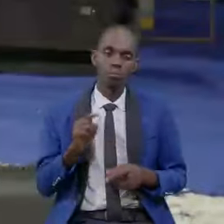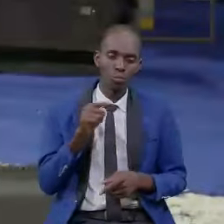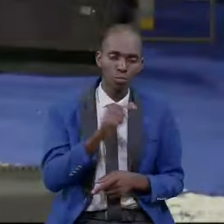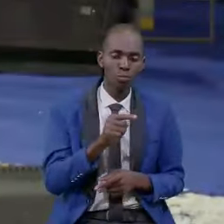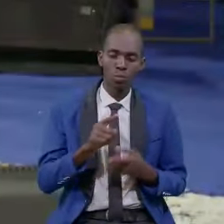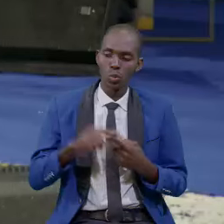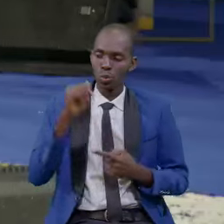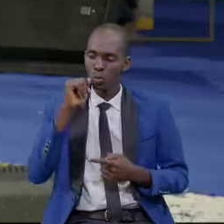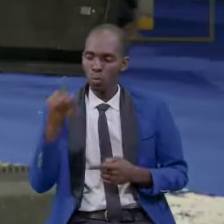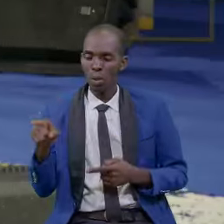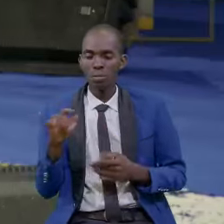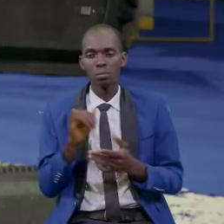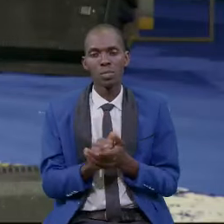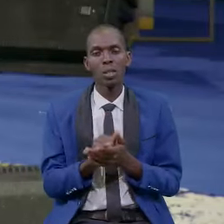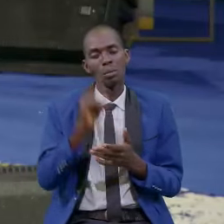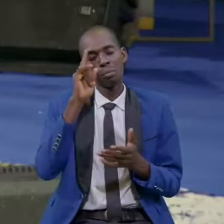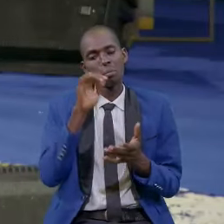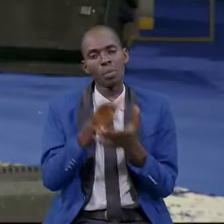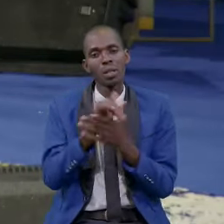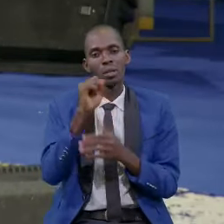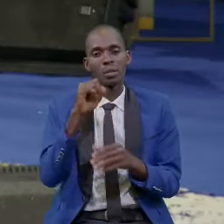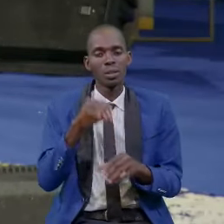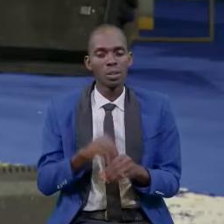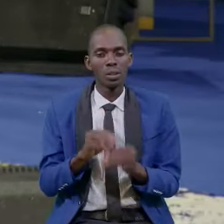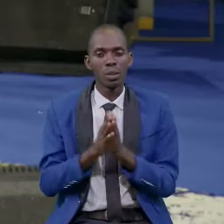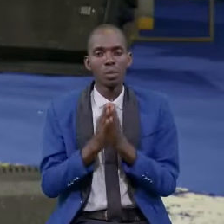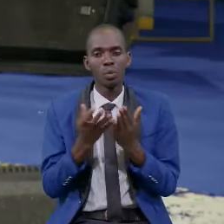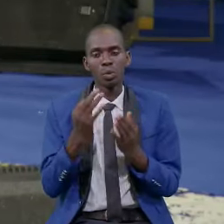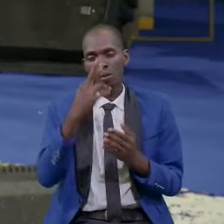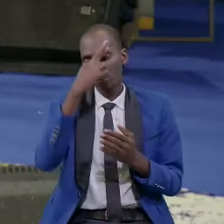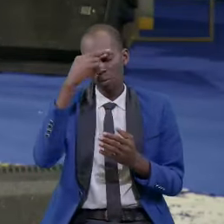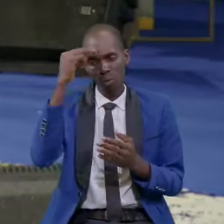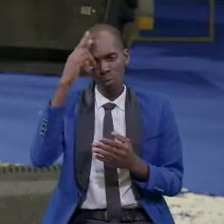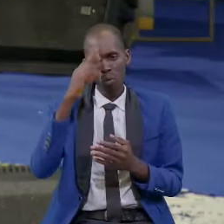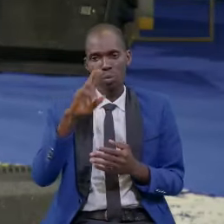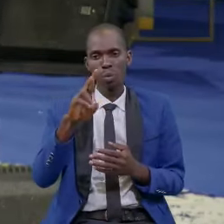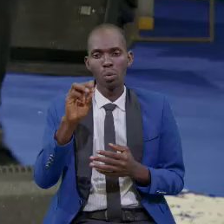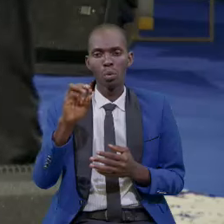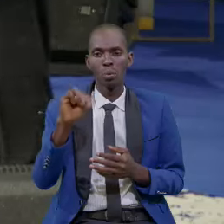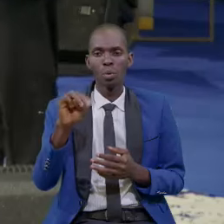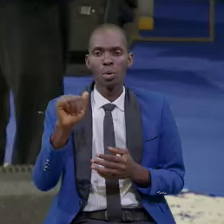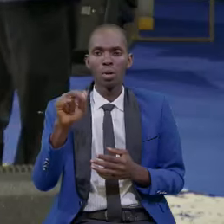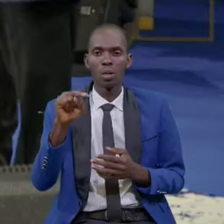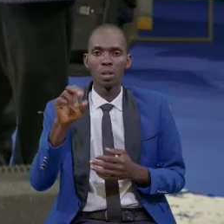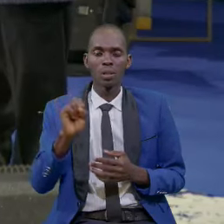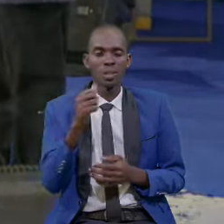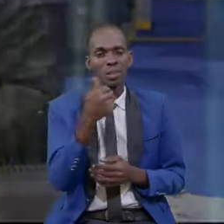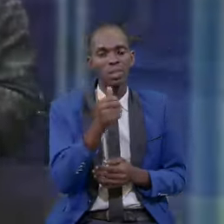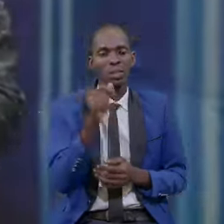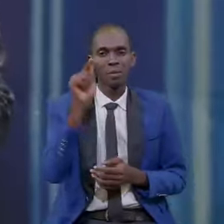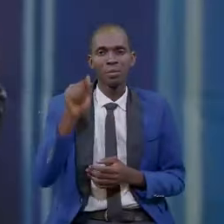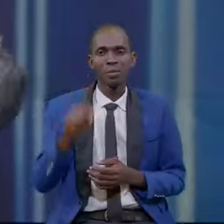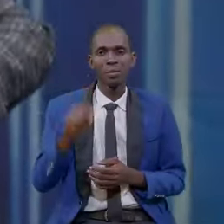Romans chapter 10, verse 17. So then, faith cometh by